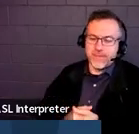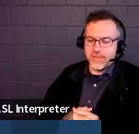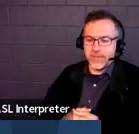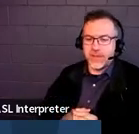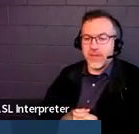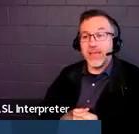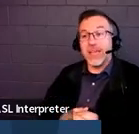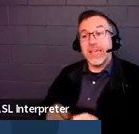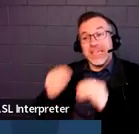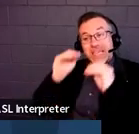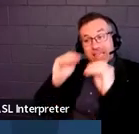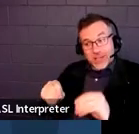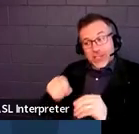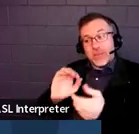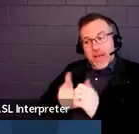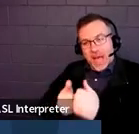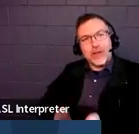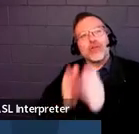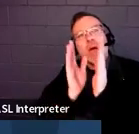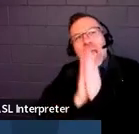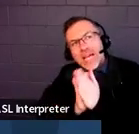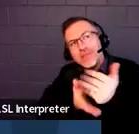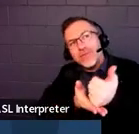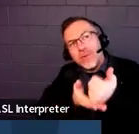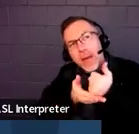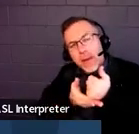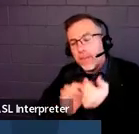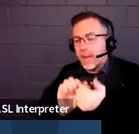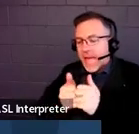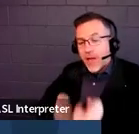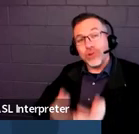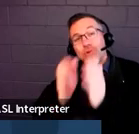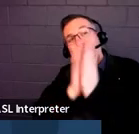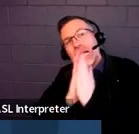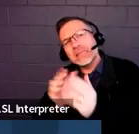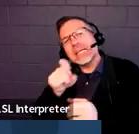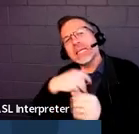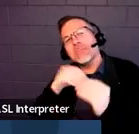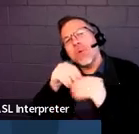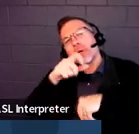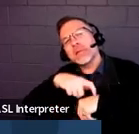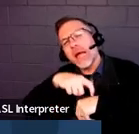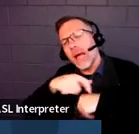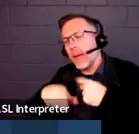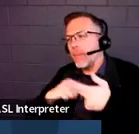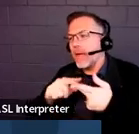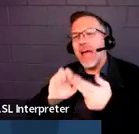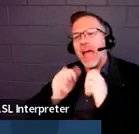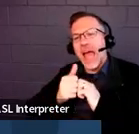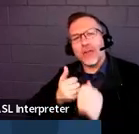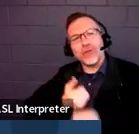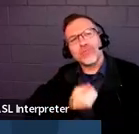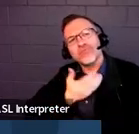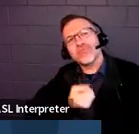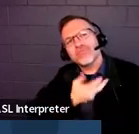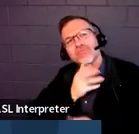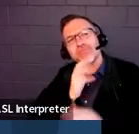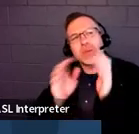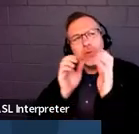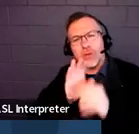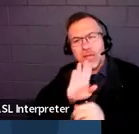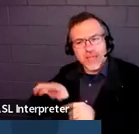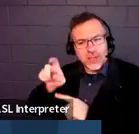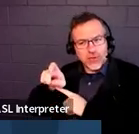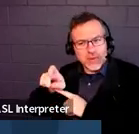Teaching them how to ask for help, how to self-advocate, how to communicate their needs through